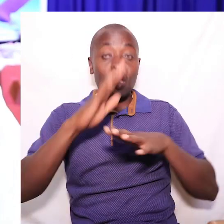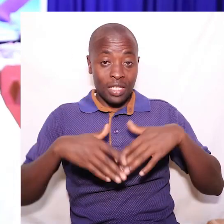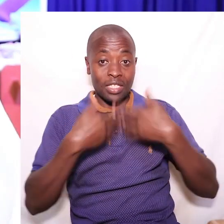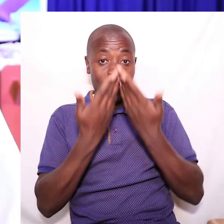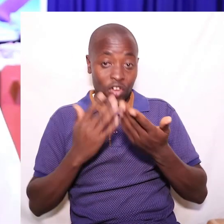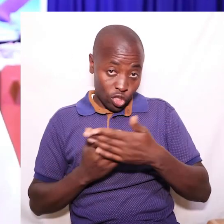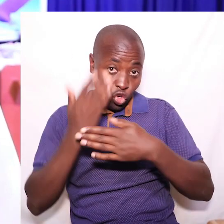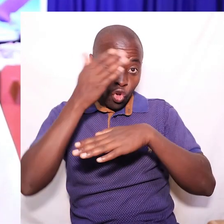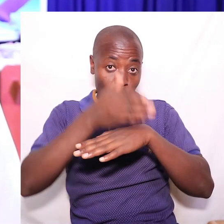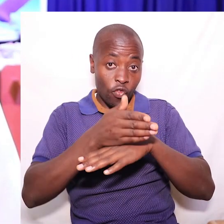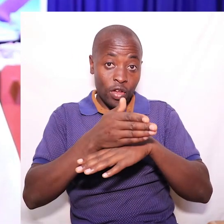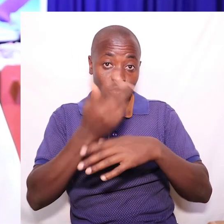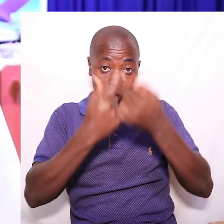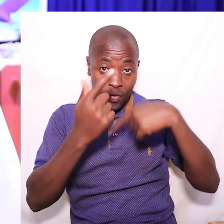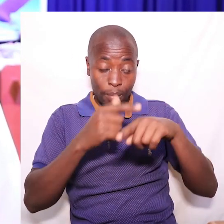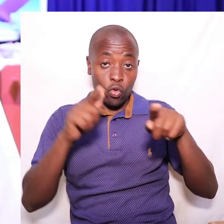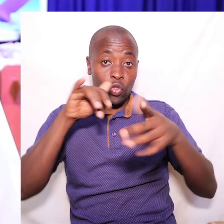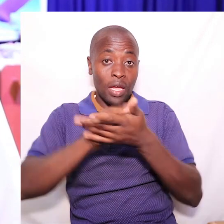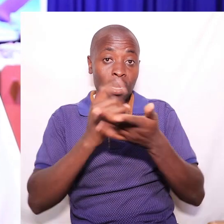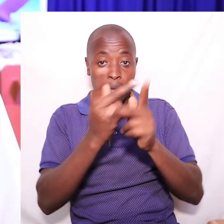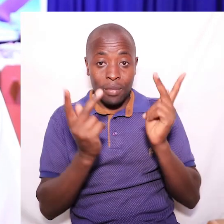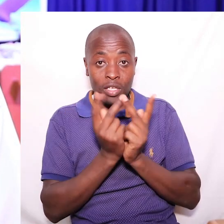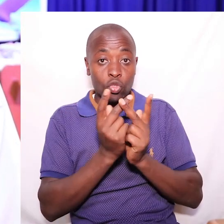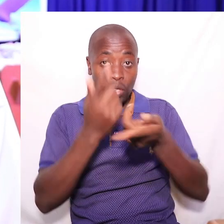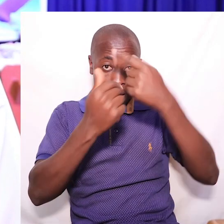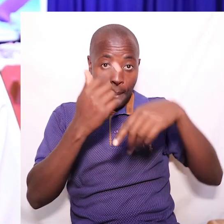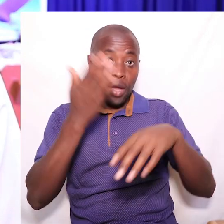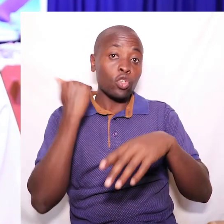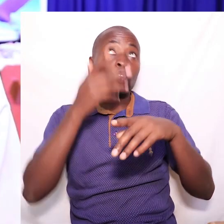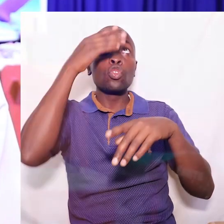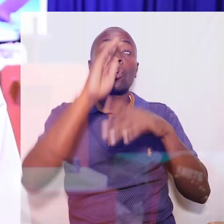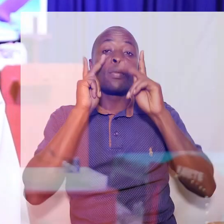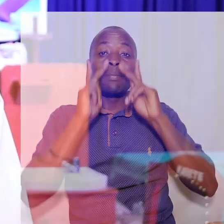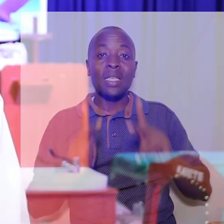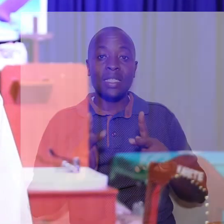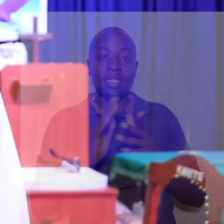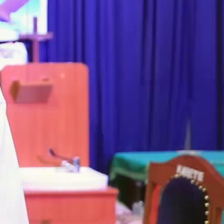has given us over if we have reached to that level. Let us turn back to him. Shalom.